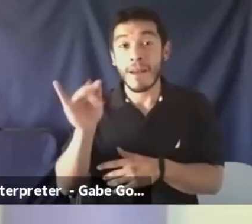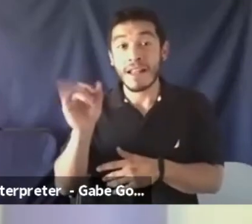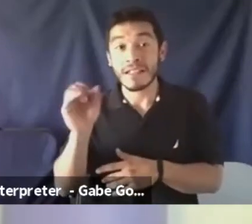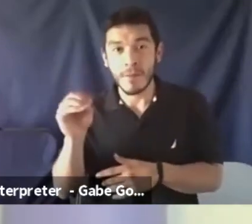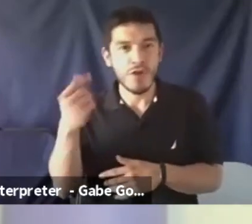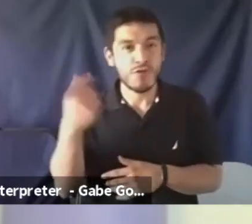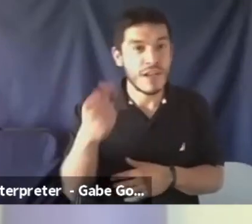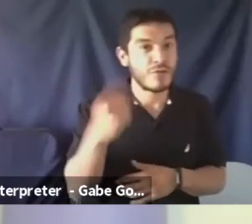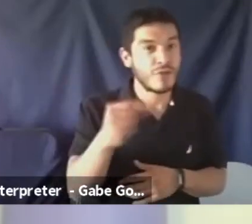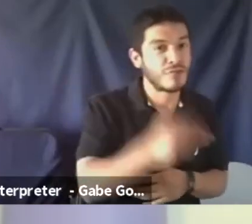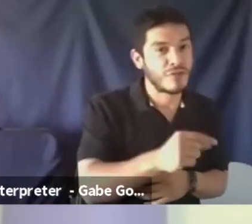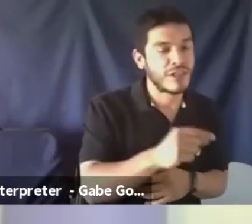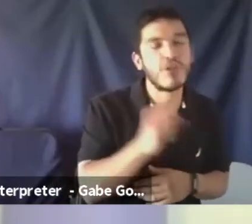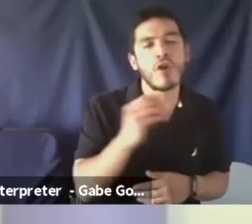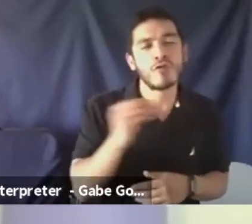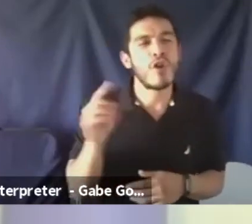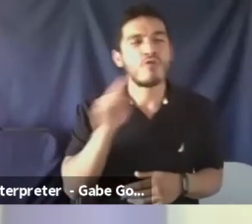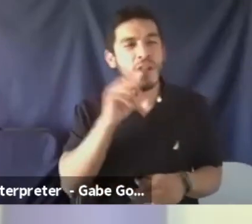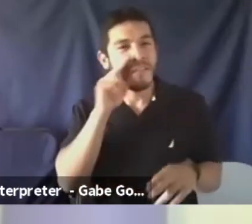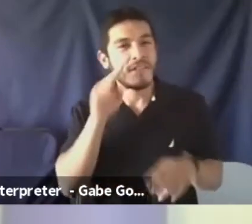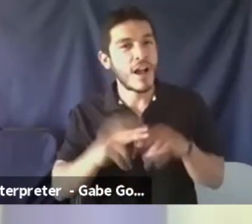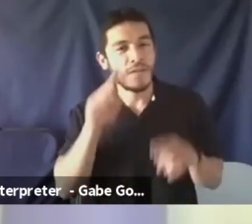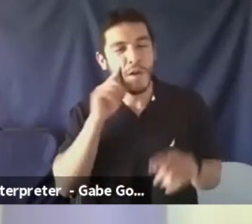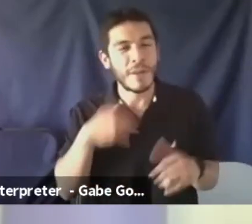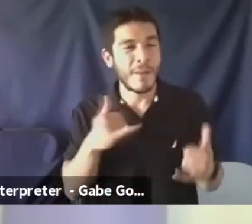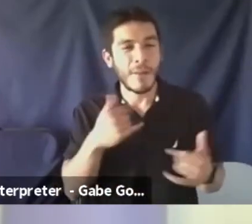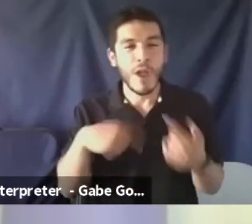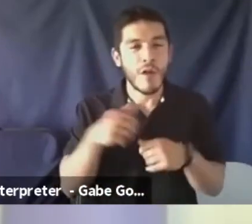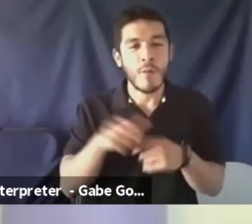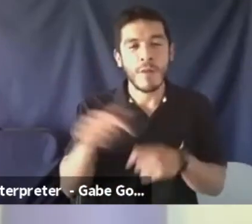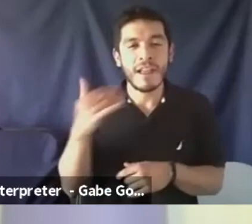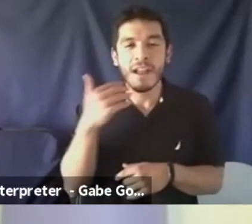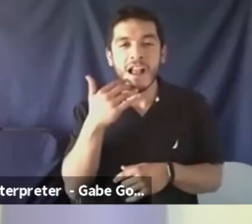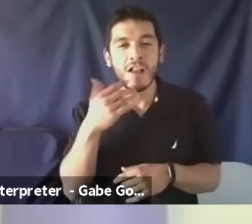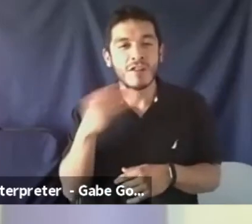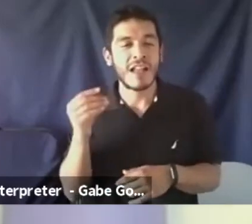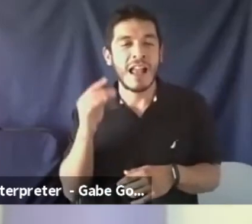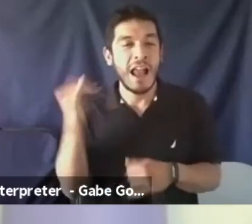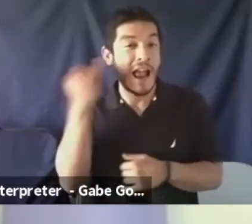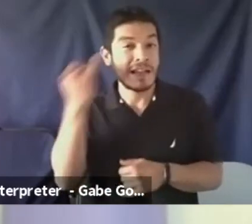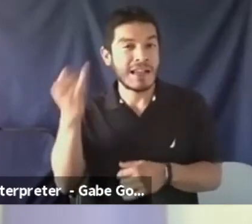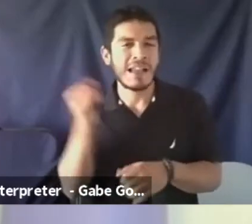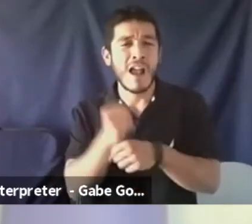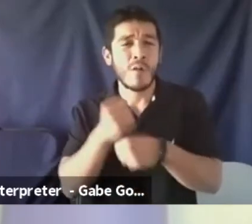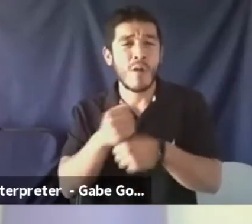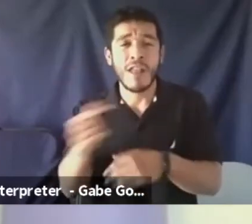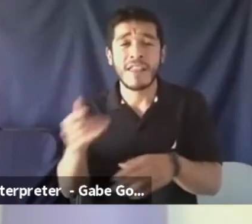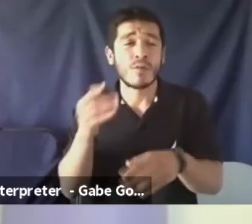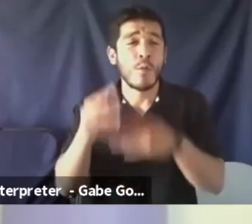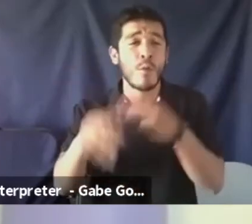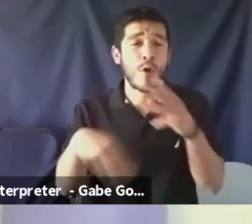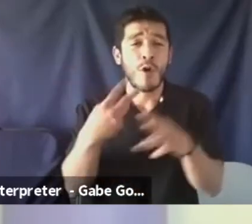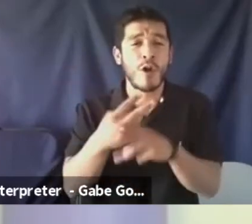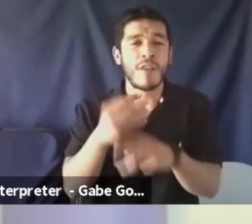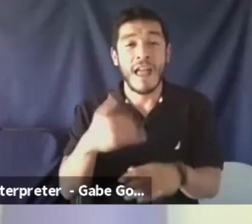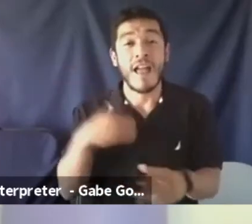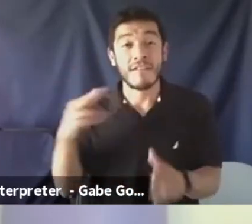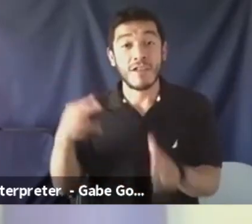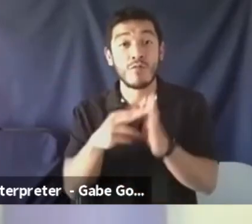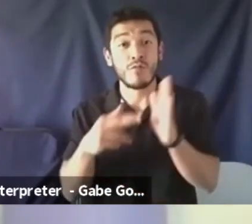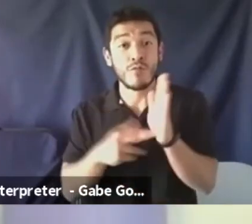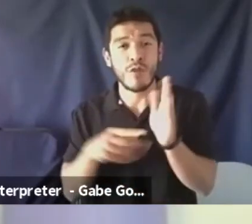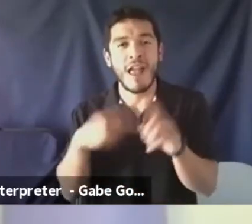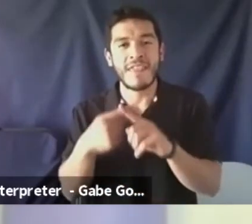right? So it was really fun for me to play around with these colors and create this overall world that had these rules and then